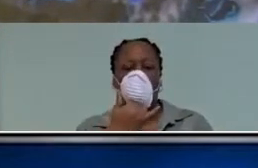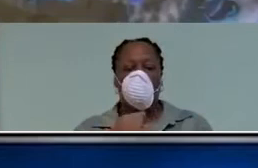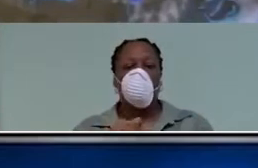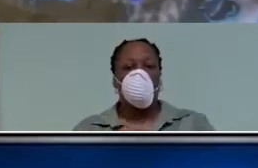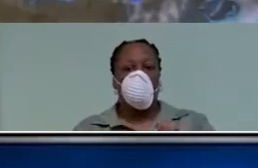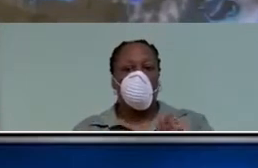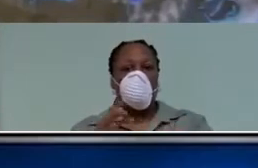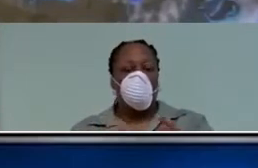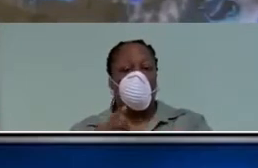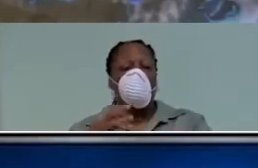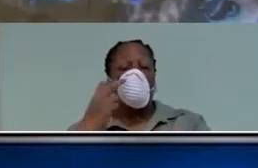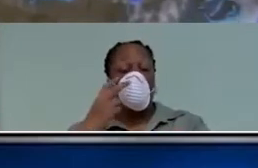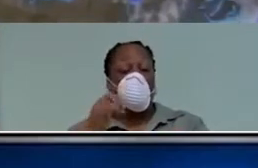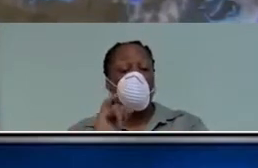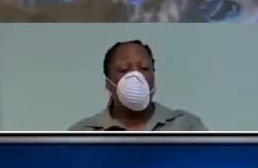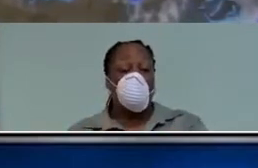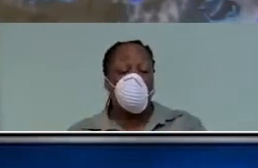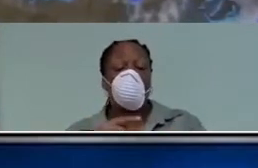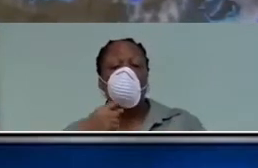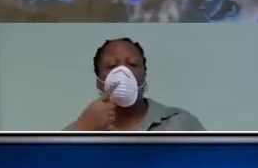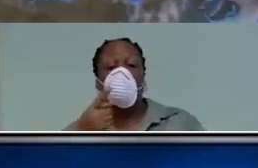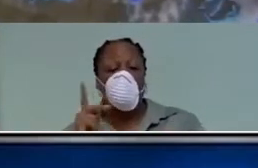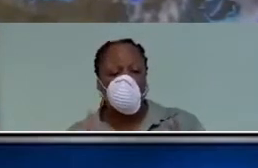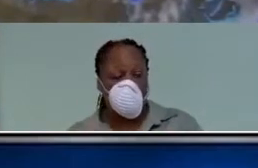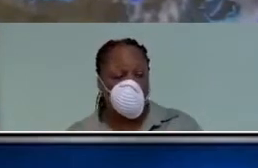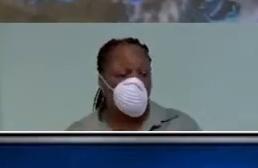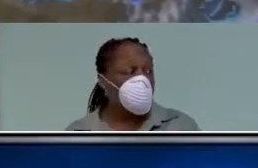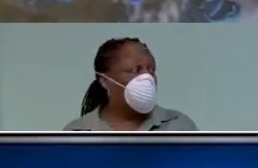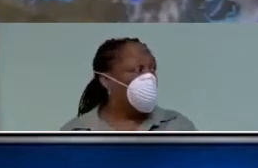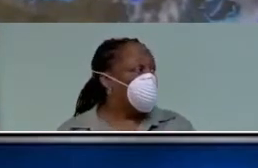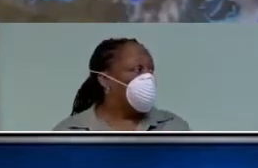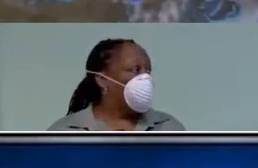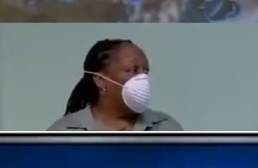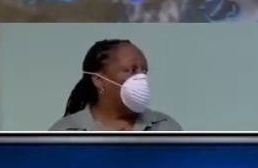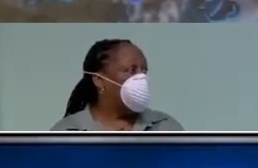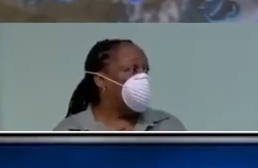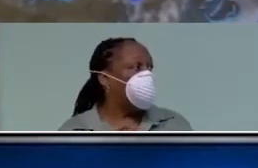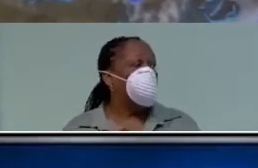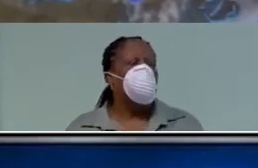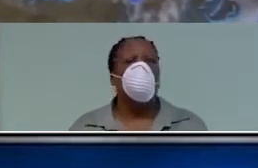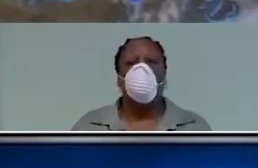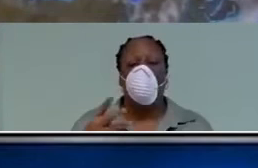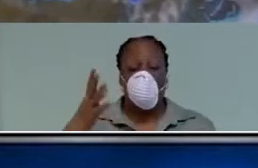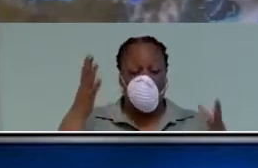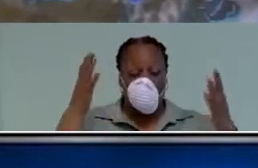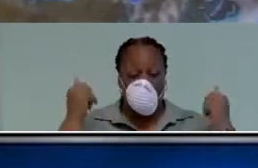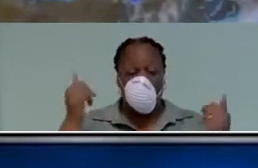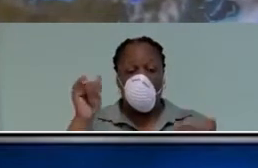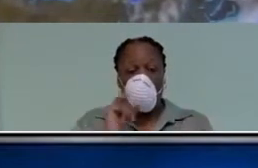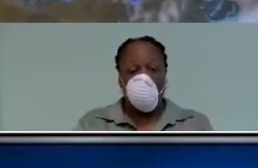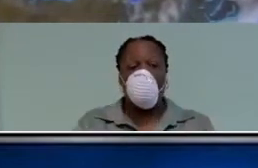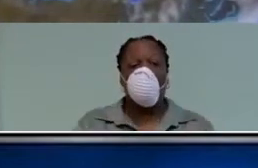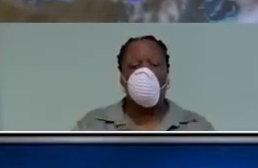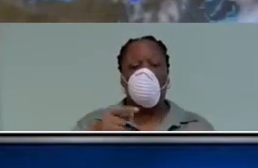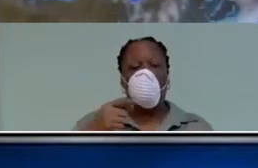in terms of food supply. So we're looking at different options at this time, hoping to roll something out from